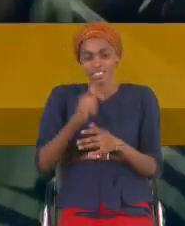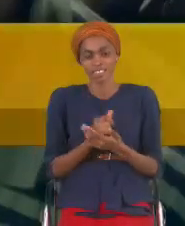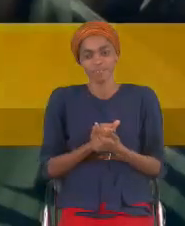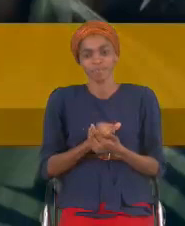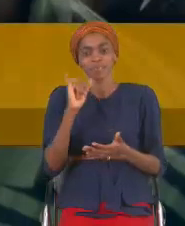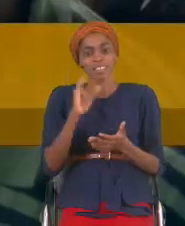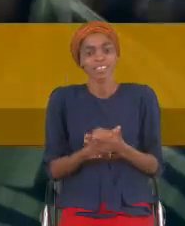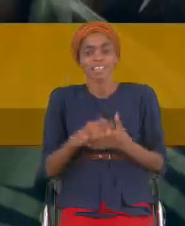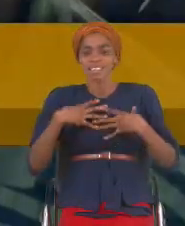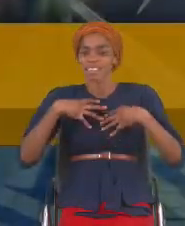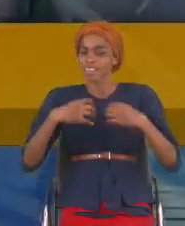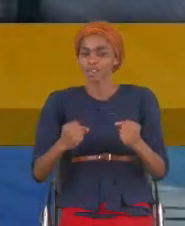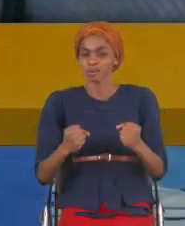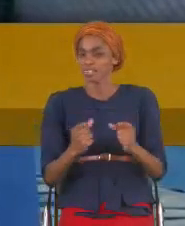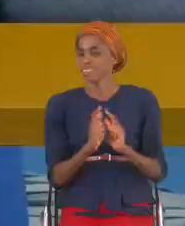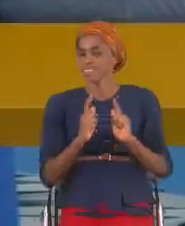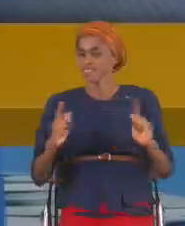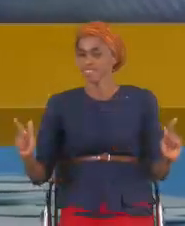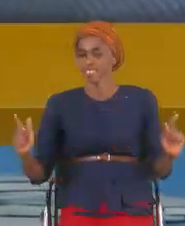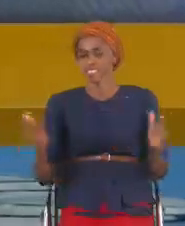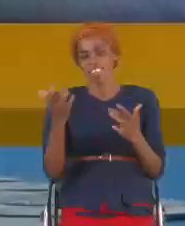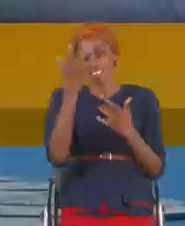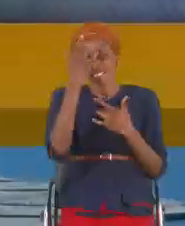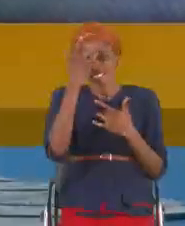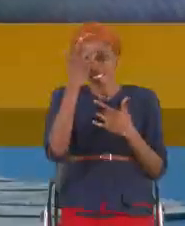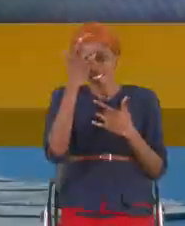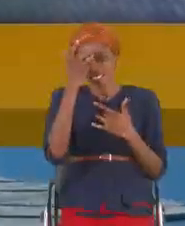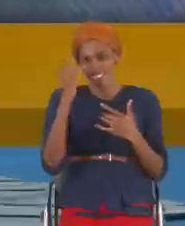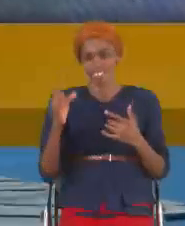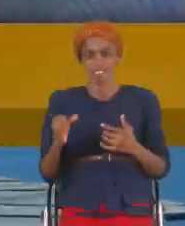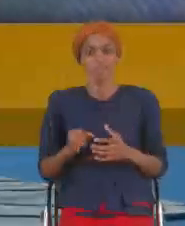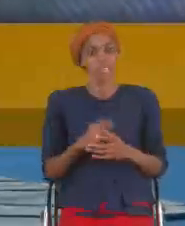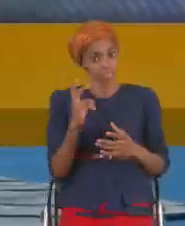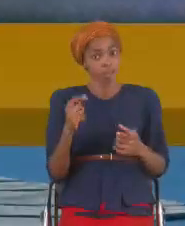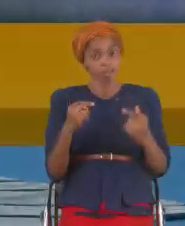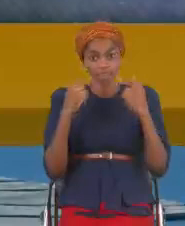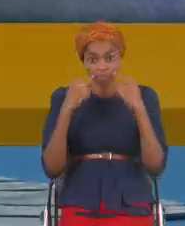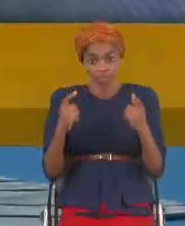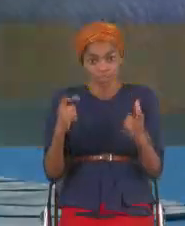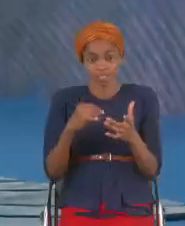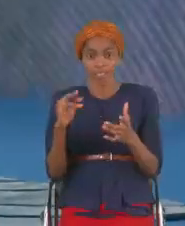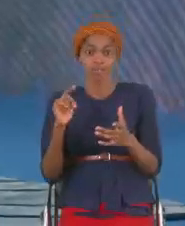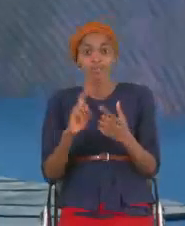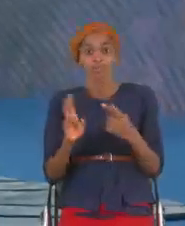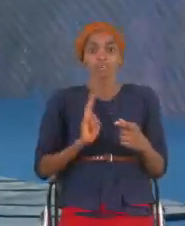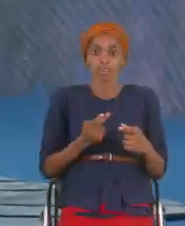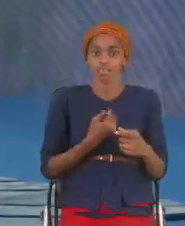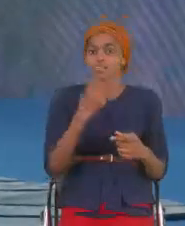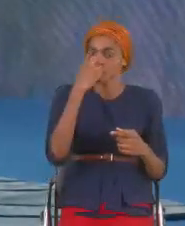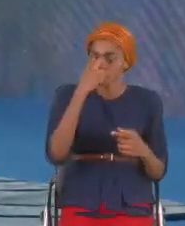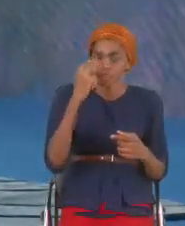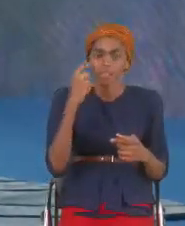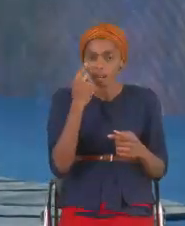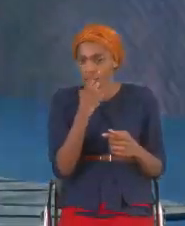that cures great diseases. Already he mentioned them to us, blind eyes being